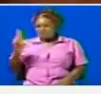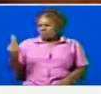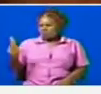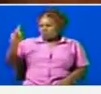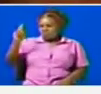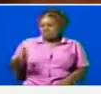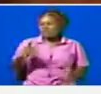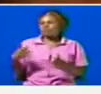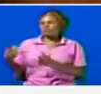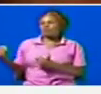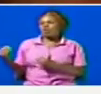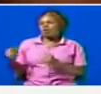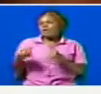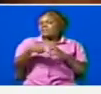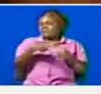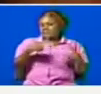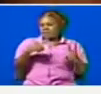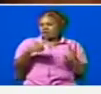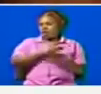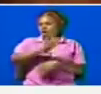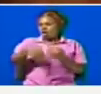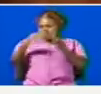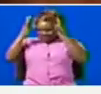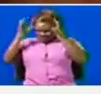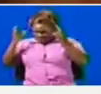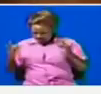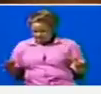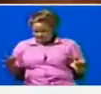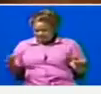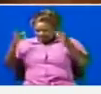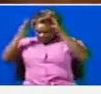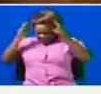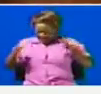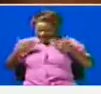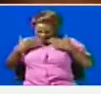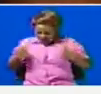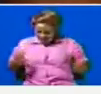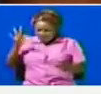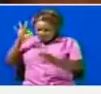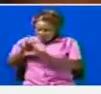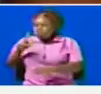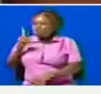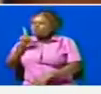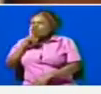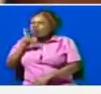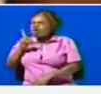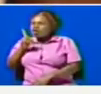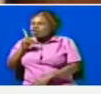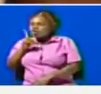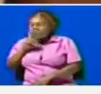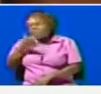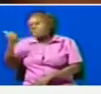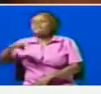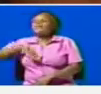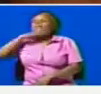go, wange wao karibu wote walishachukua kauli, wakakata kauli kama kura itapigwa kesho ili wakoko